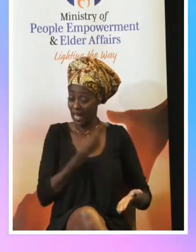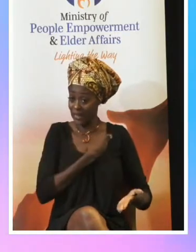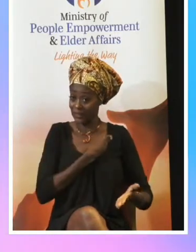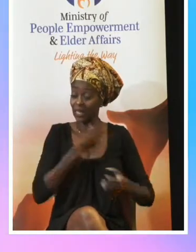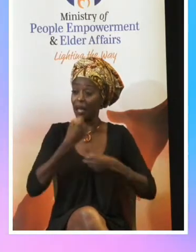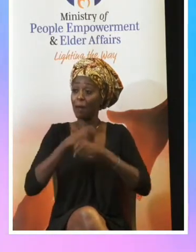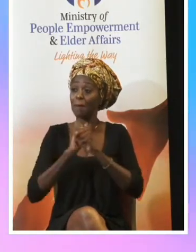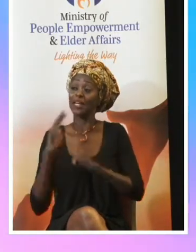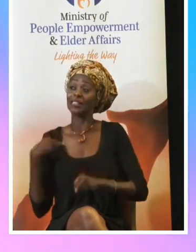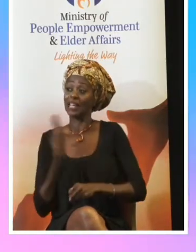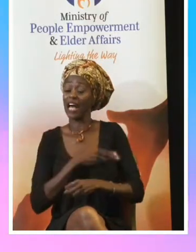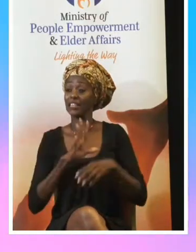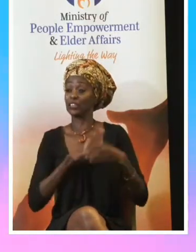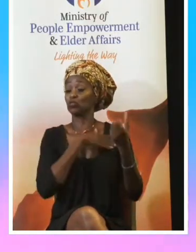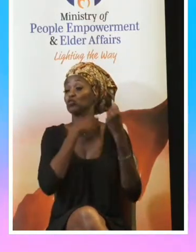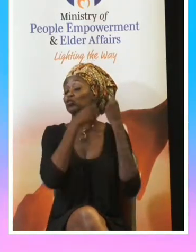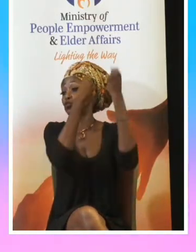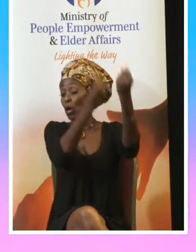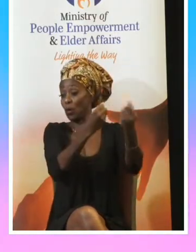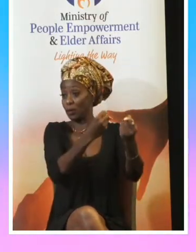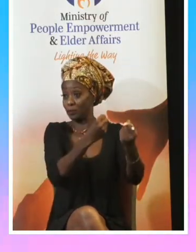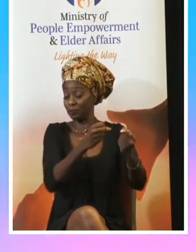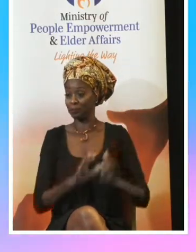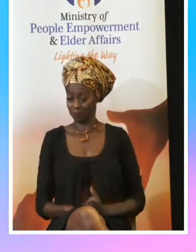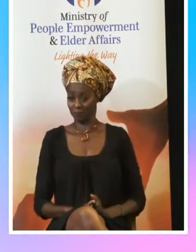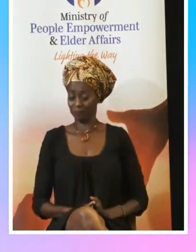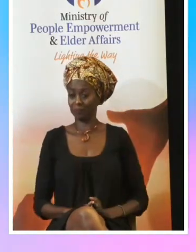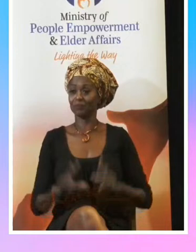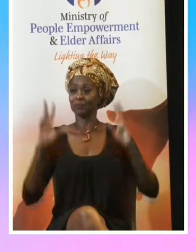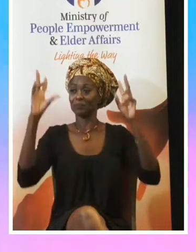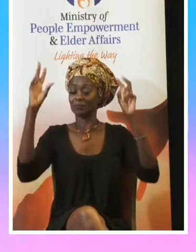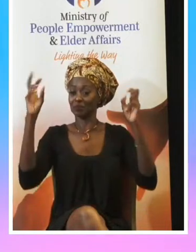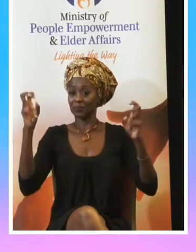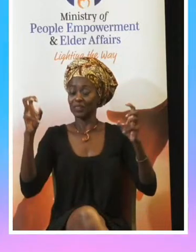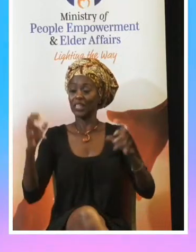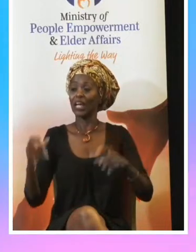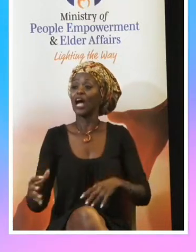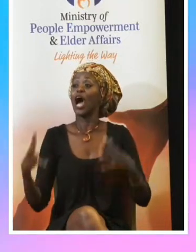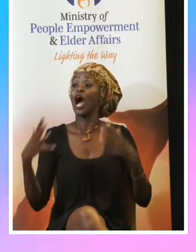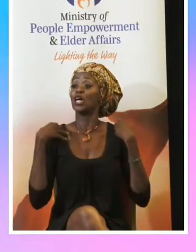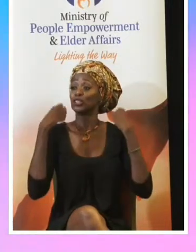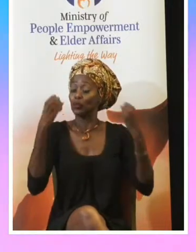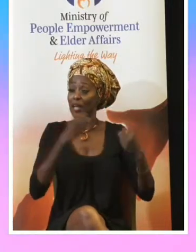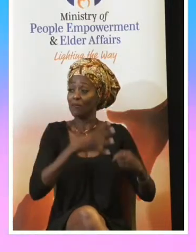Quote number two, strength and growth come only through